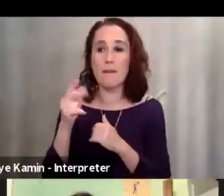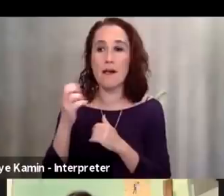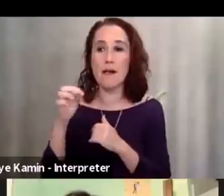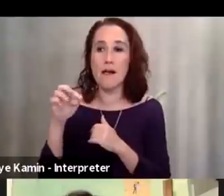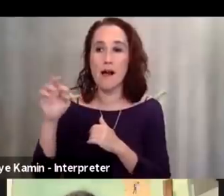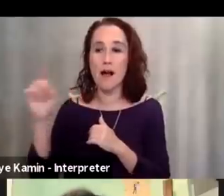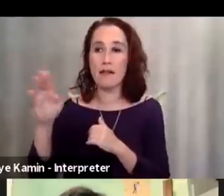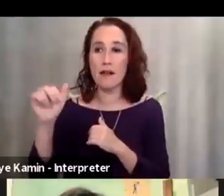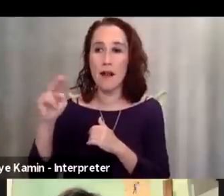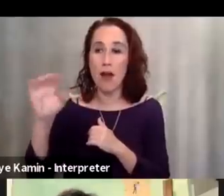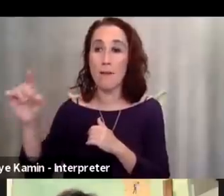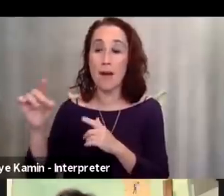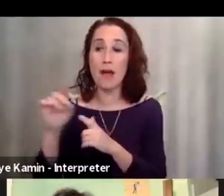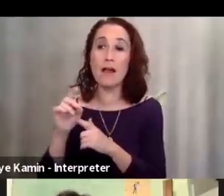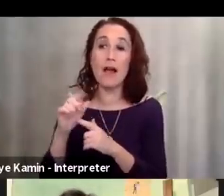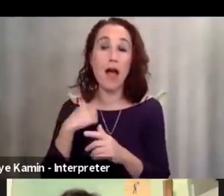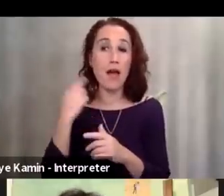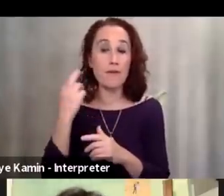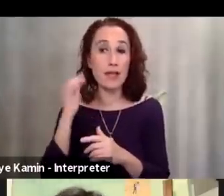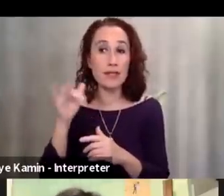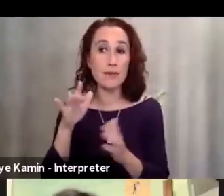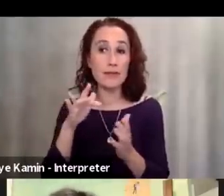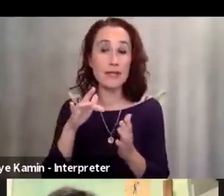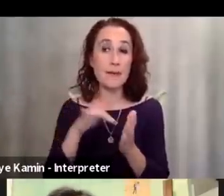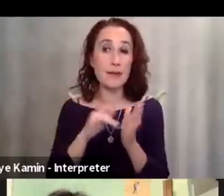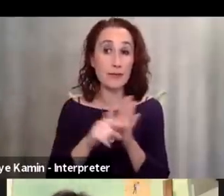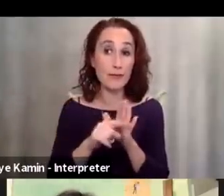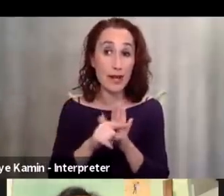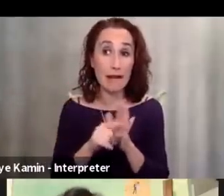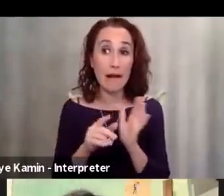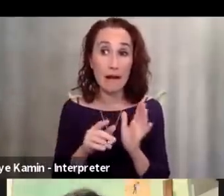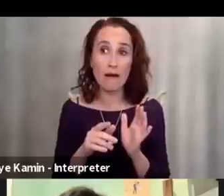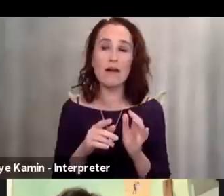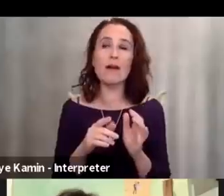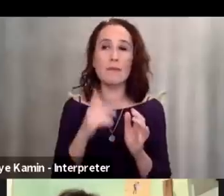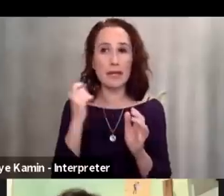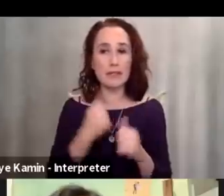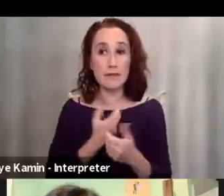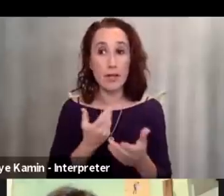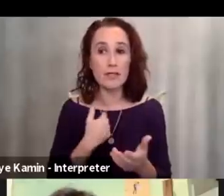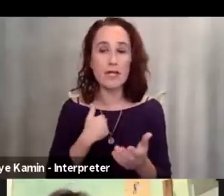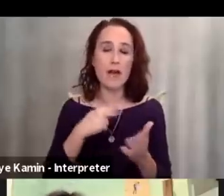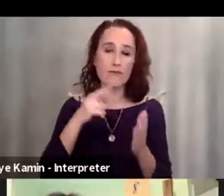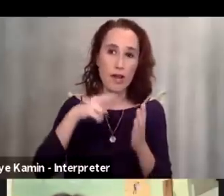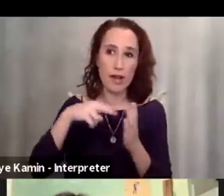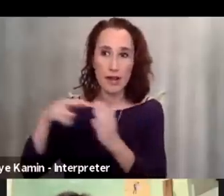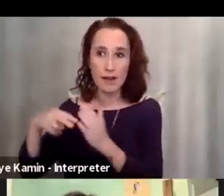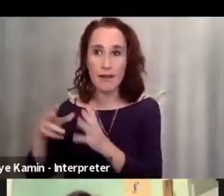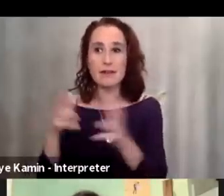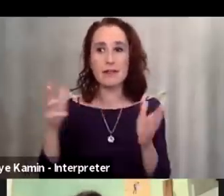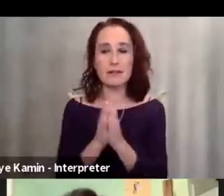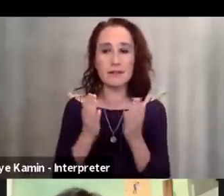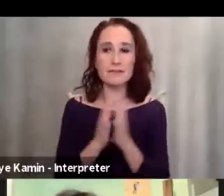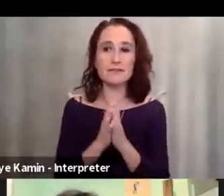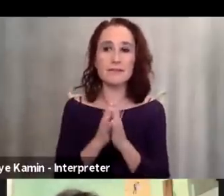book because of the voice, the first thing I did was educate myself on it. And I read and read tons of books. And I think that